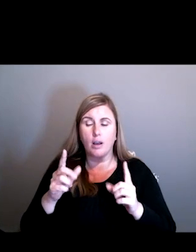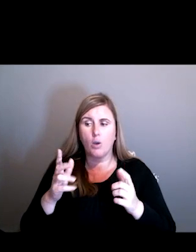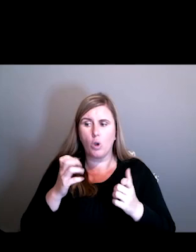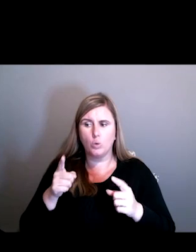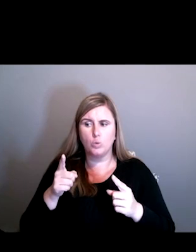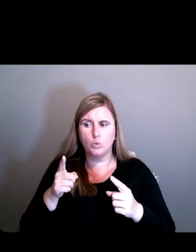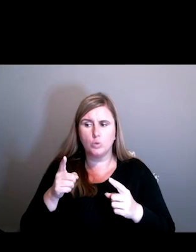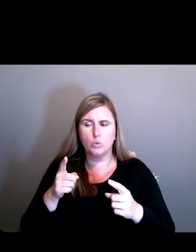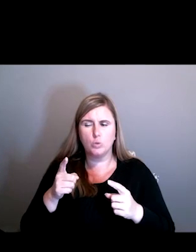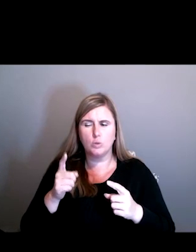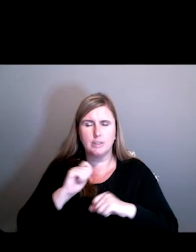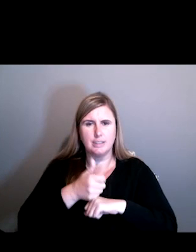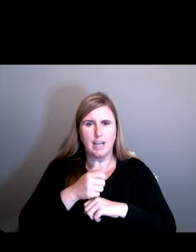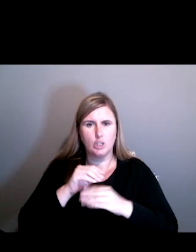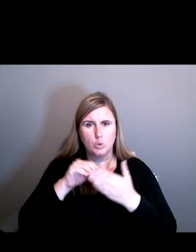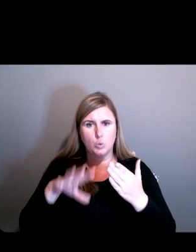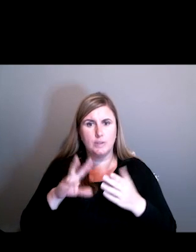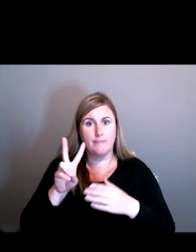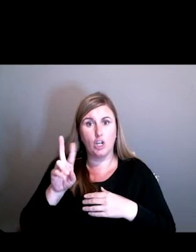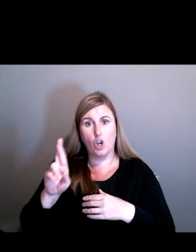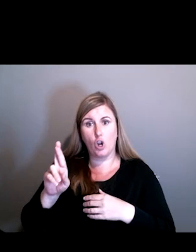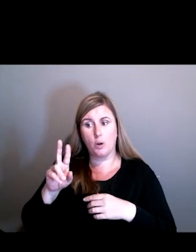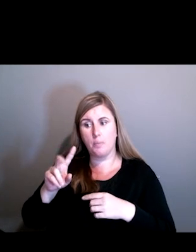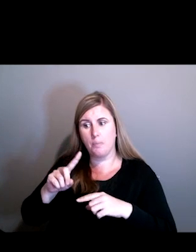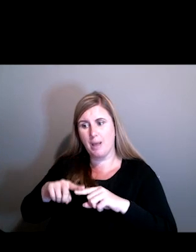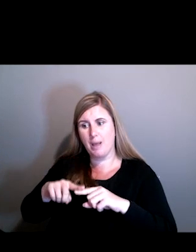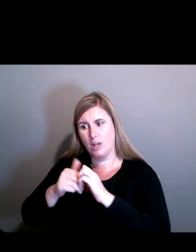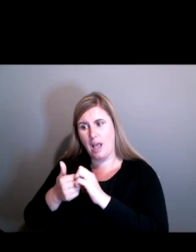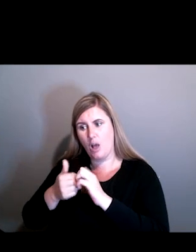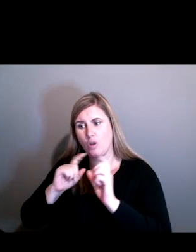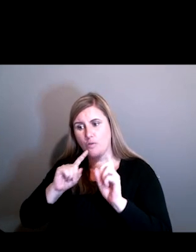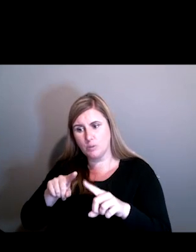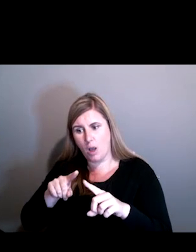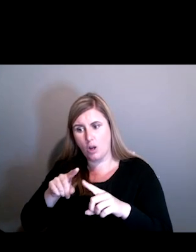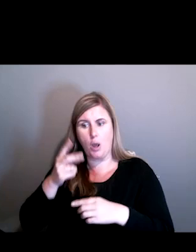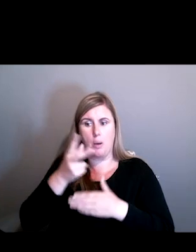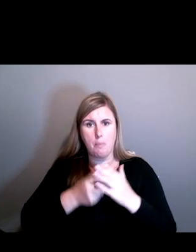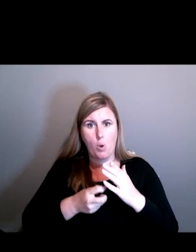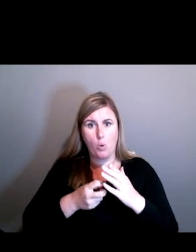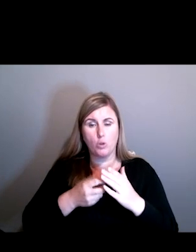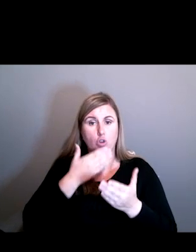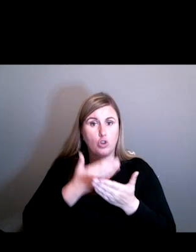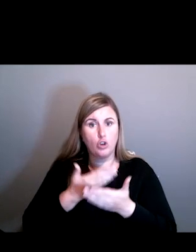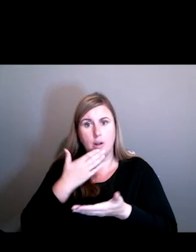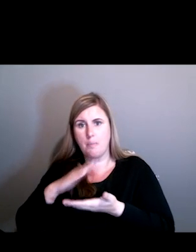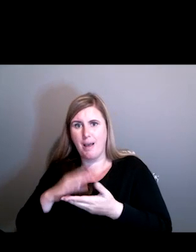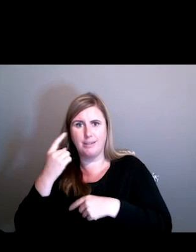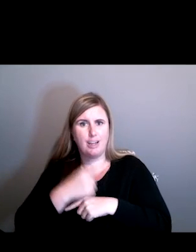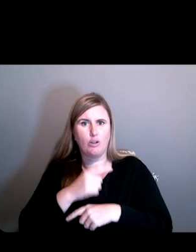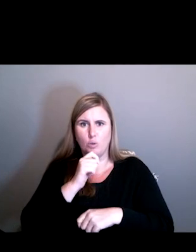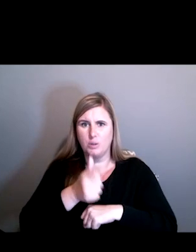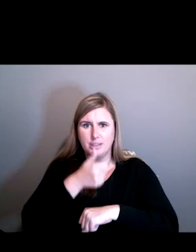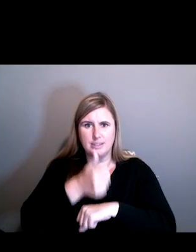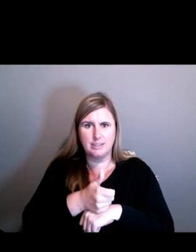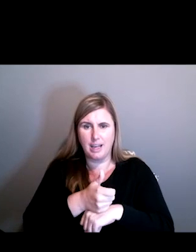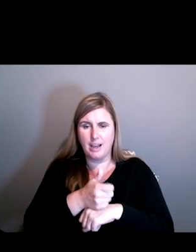just a moment. But what I want you to know is we set a student's VR based on how they respond on both good and bad days.